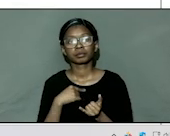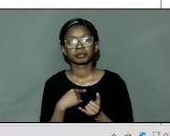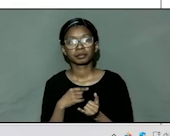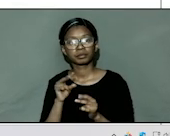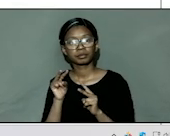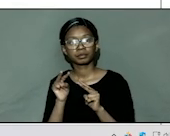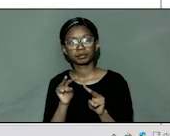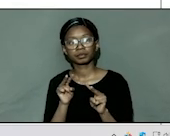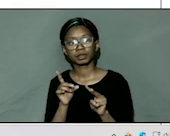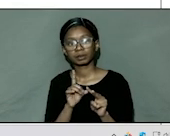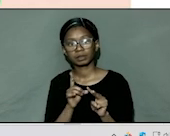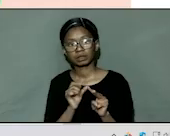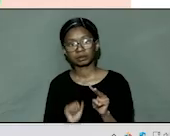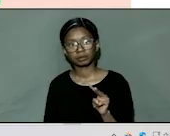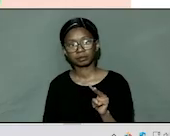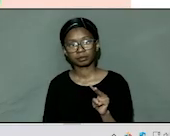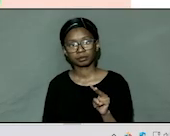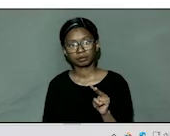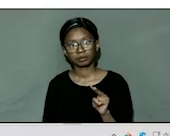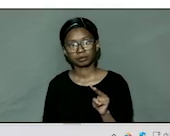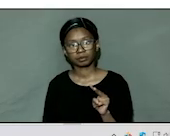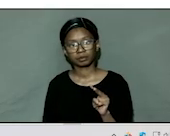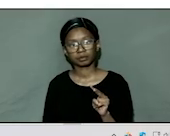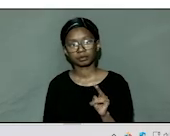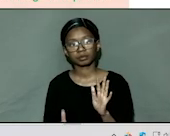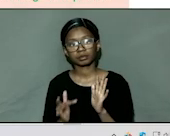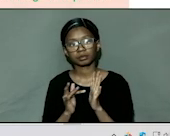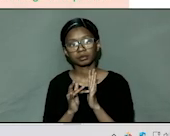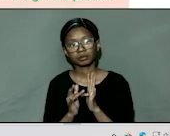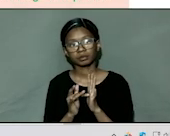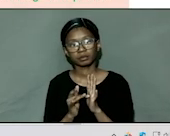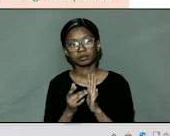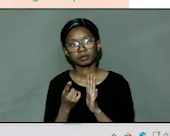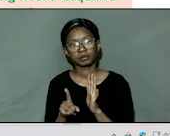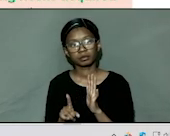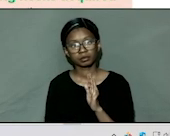at the example of